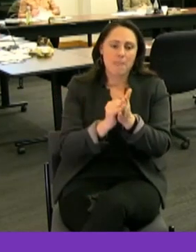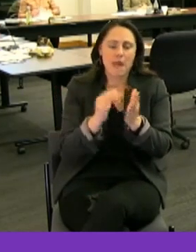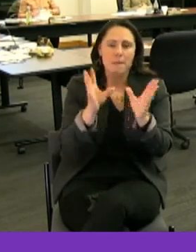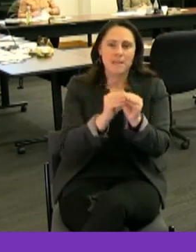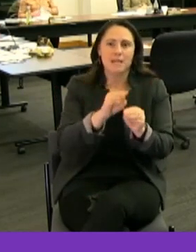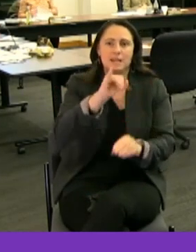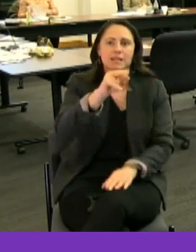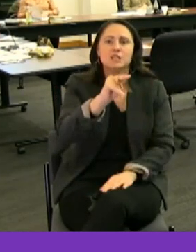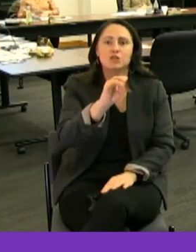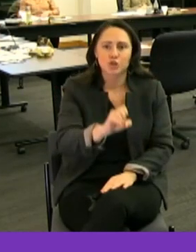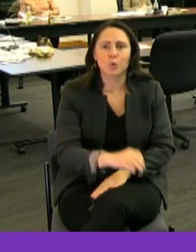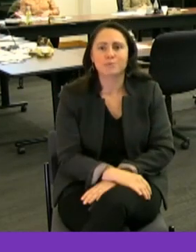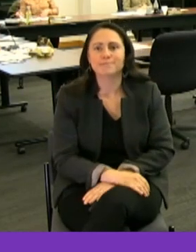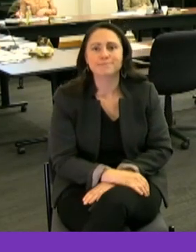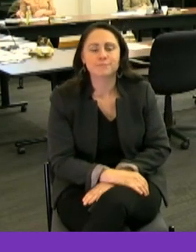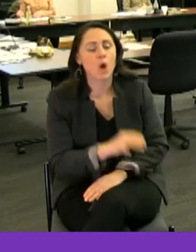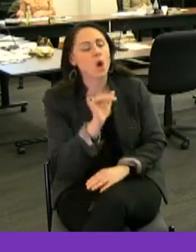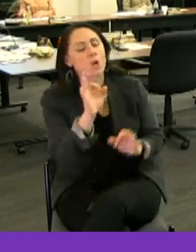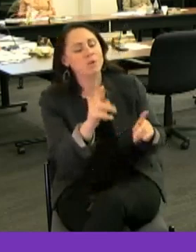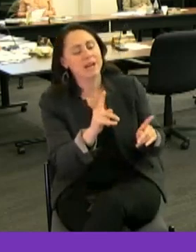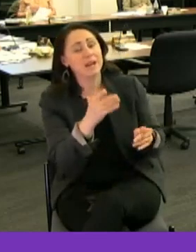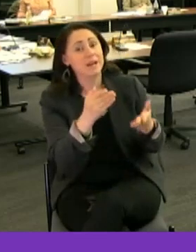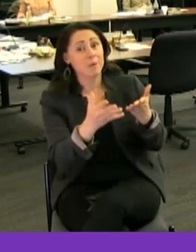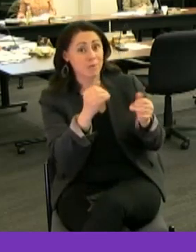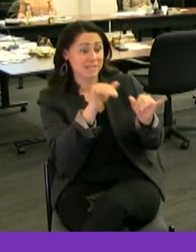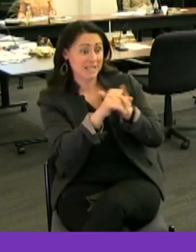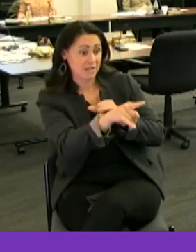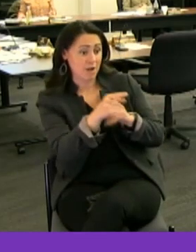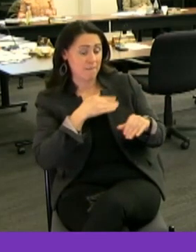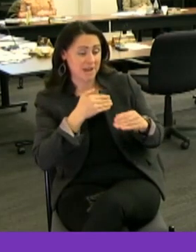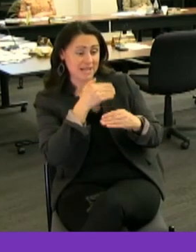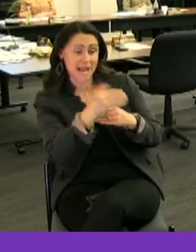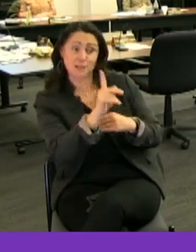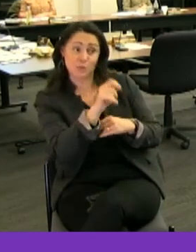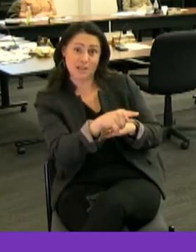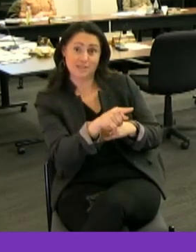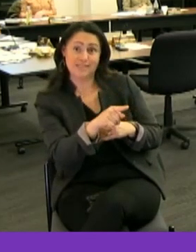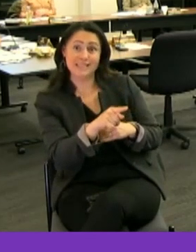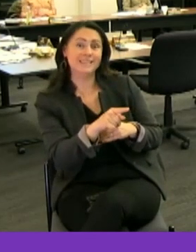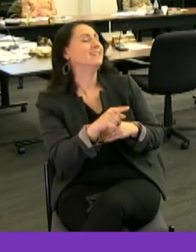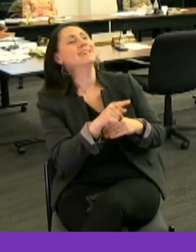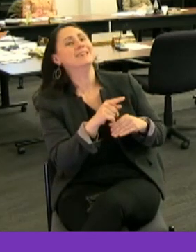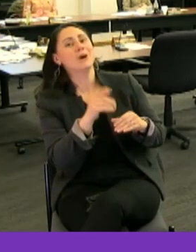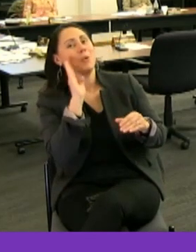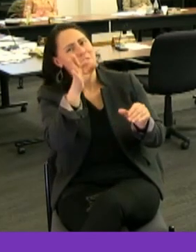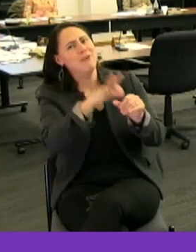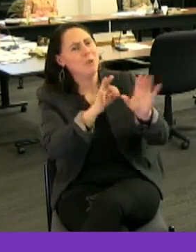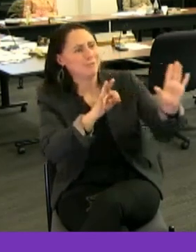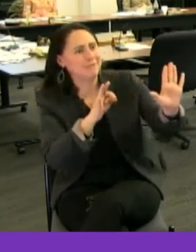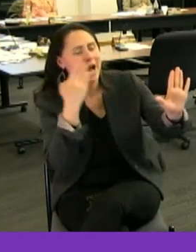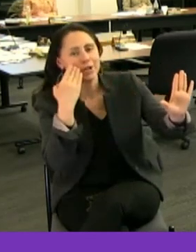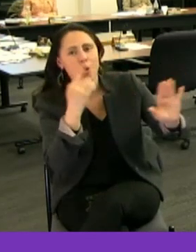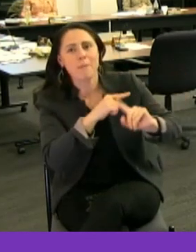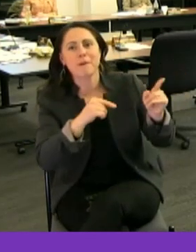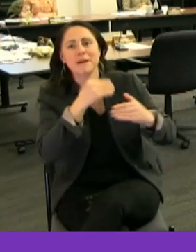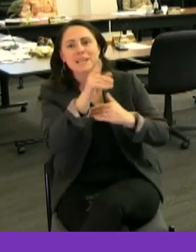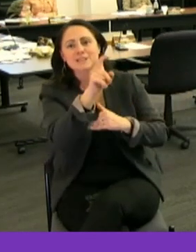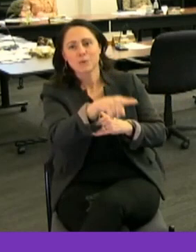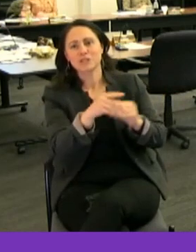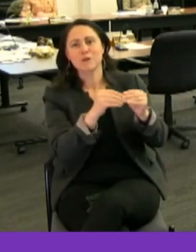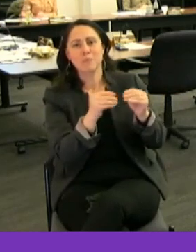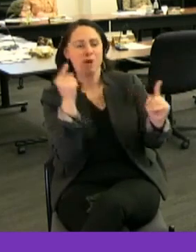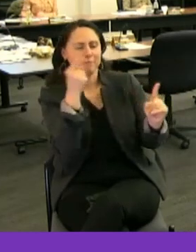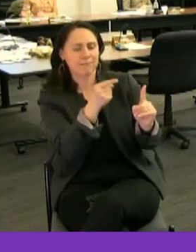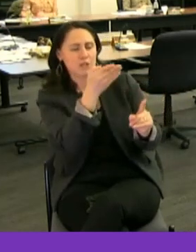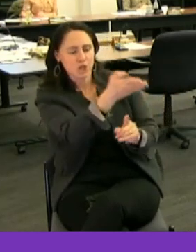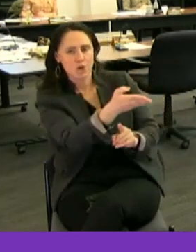meeting. Okay. All right. You might want to stay there because my next, we're going to vote on this, but my next question is gonna be more towards you.